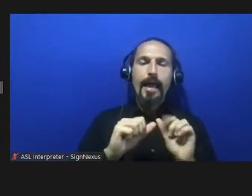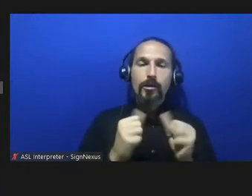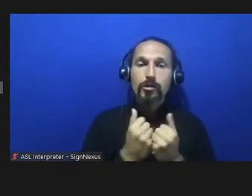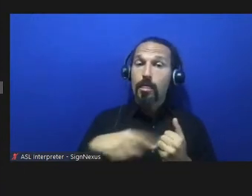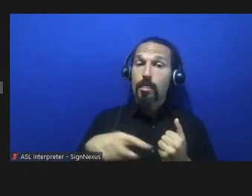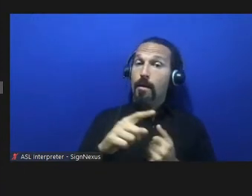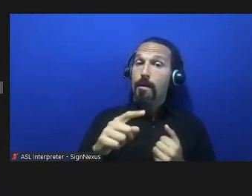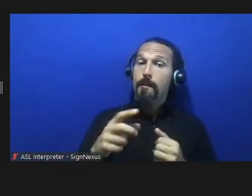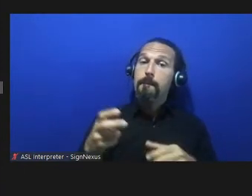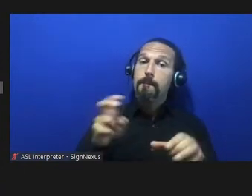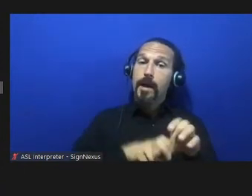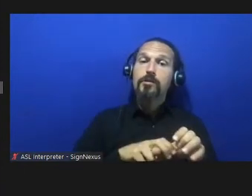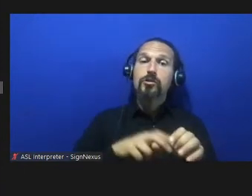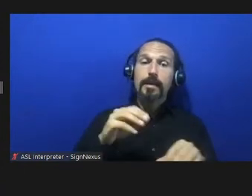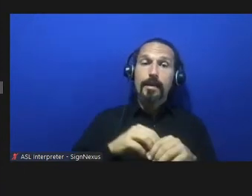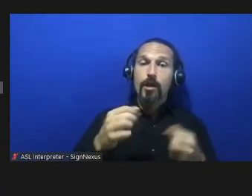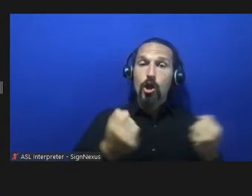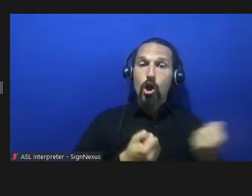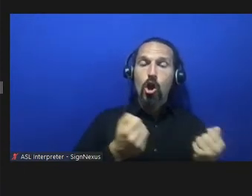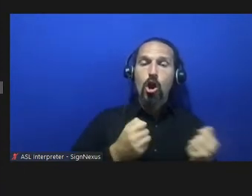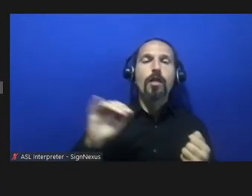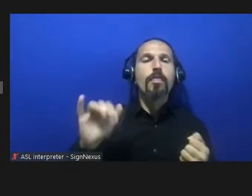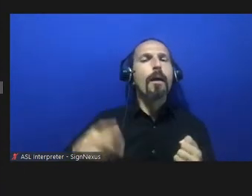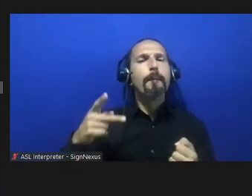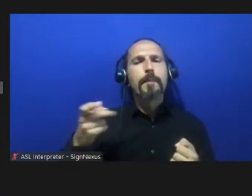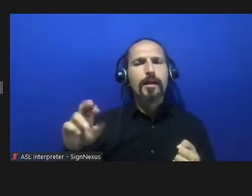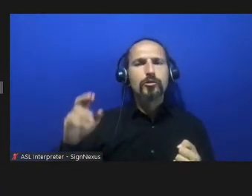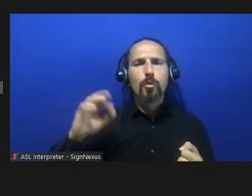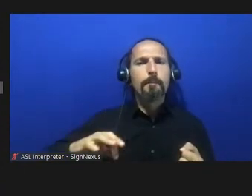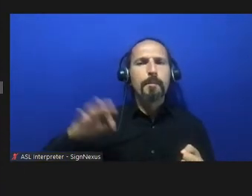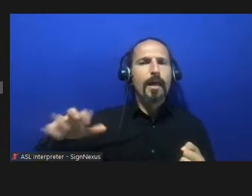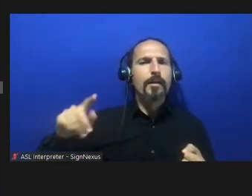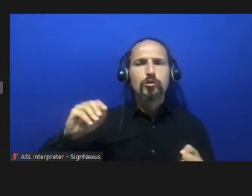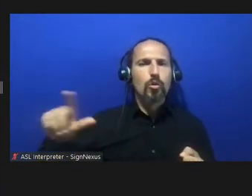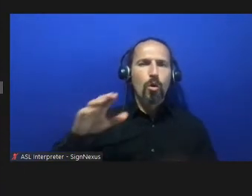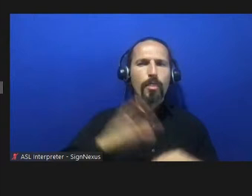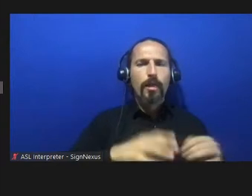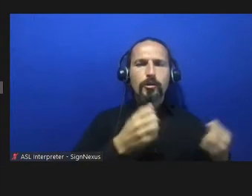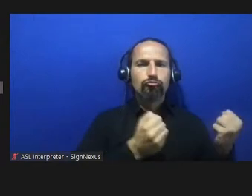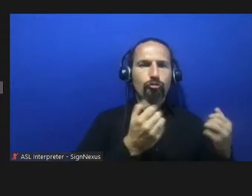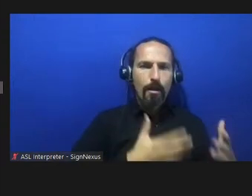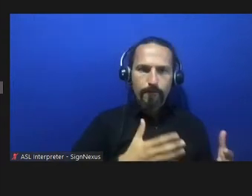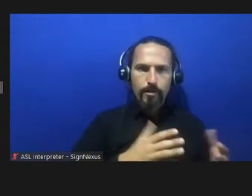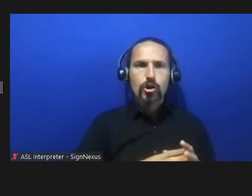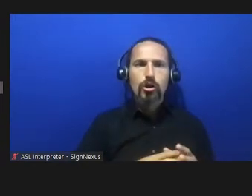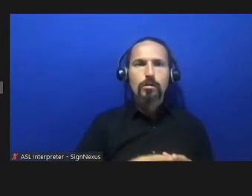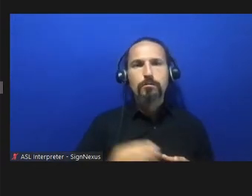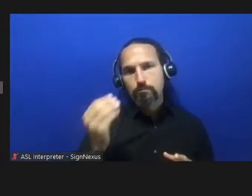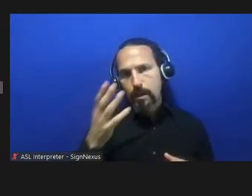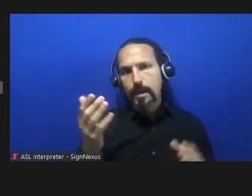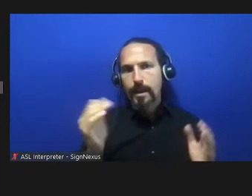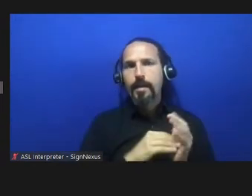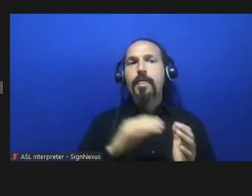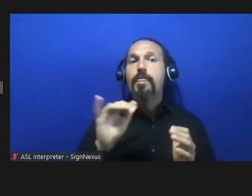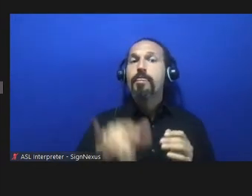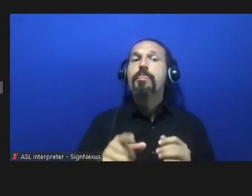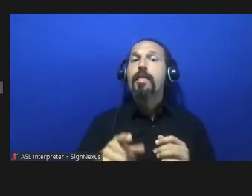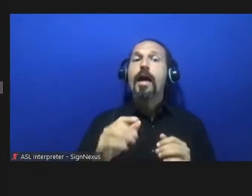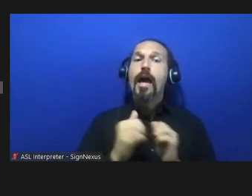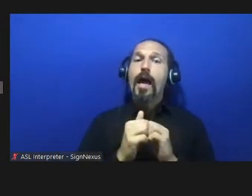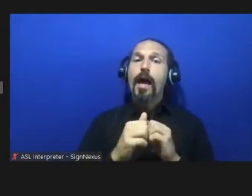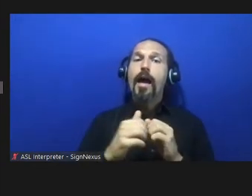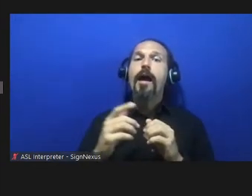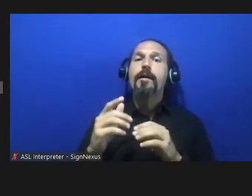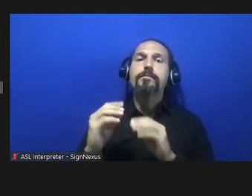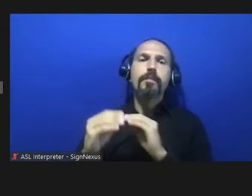are present in the vehicles the passengers will pay the toll rather than the driver again these mitigations would be for new york